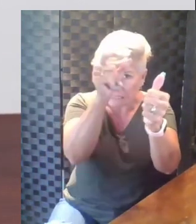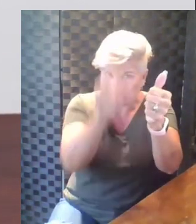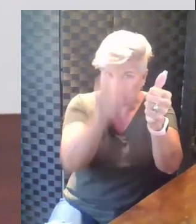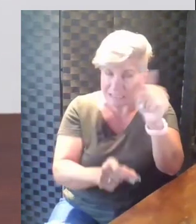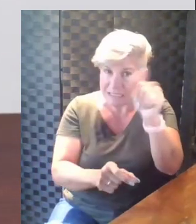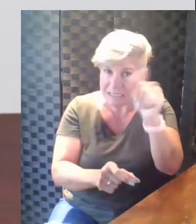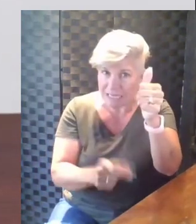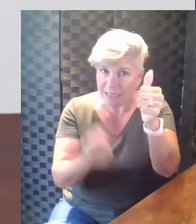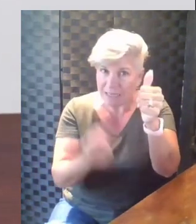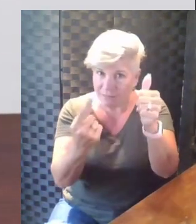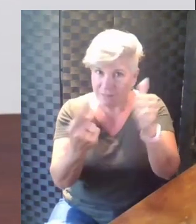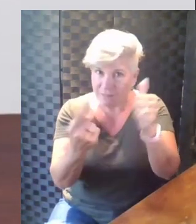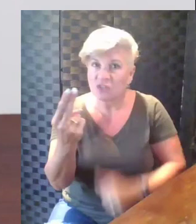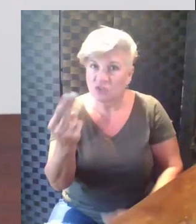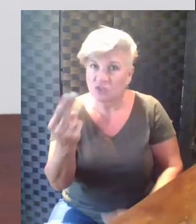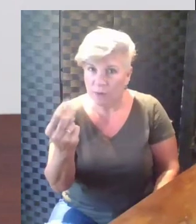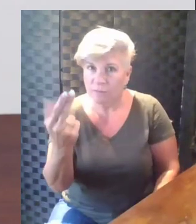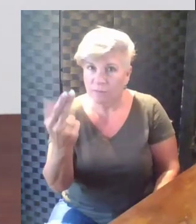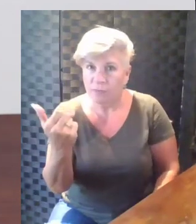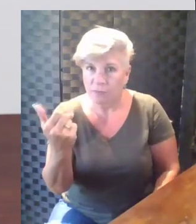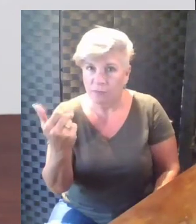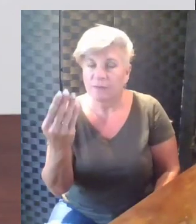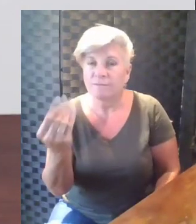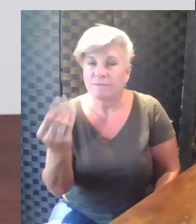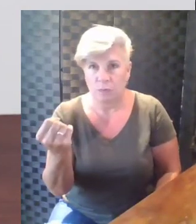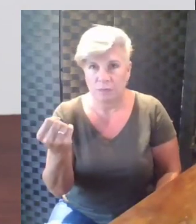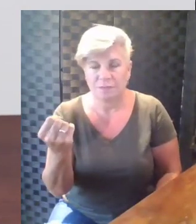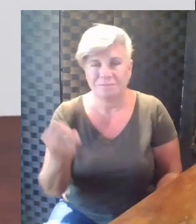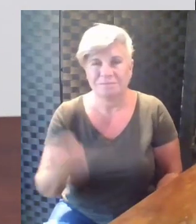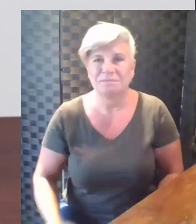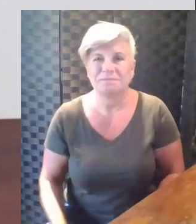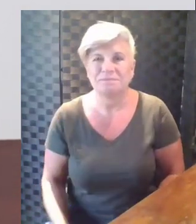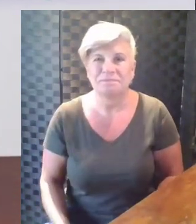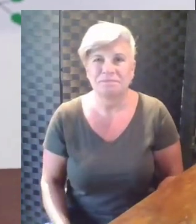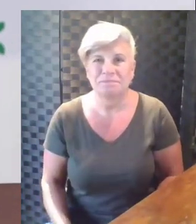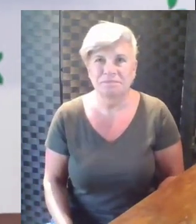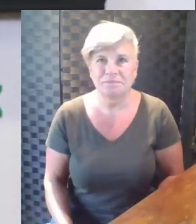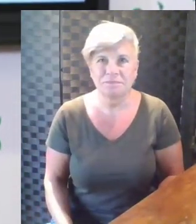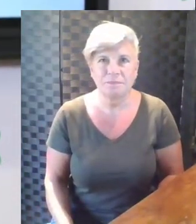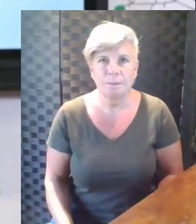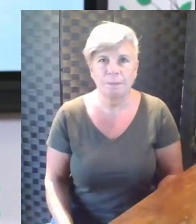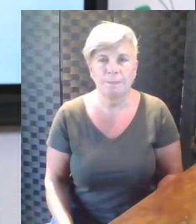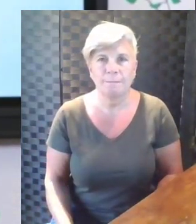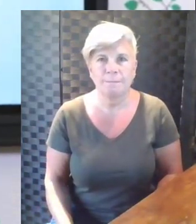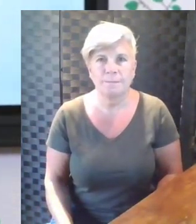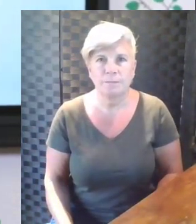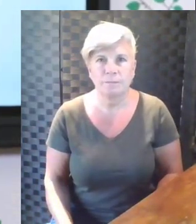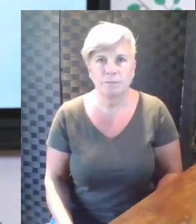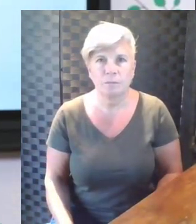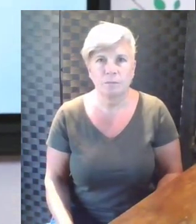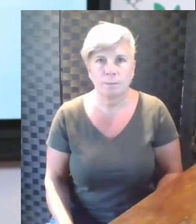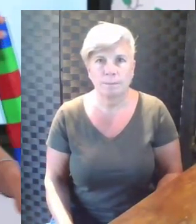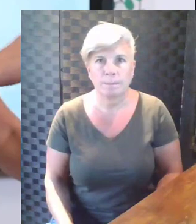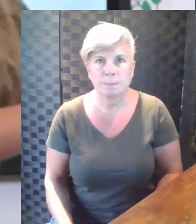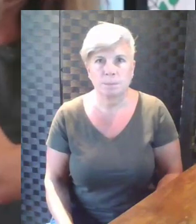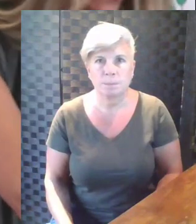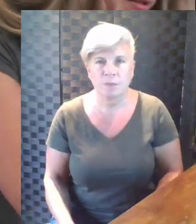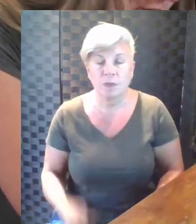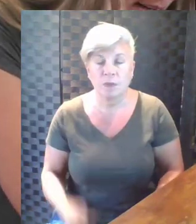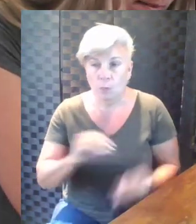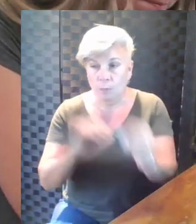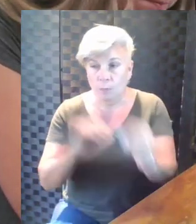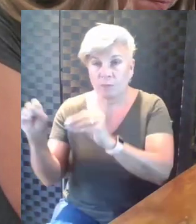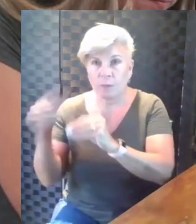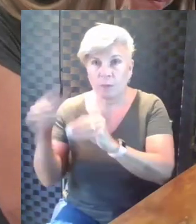is 10, 11, 12, 13, 14. All right, so we're going to move this to the side, but you're going to see it up